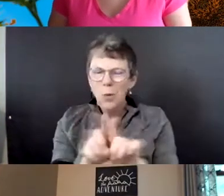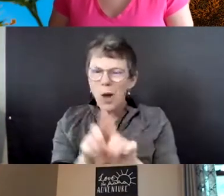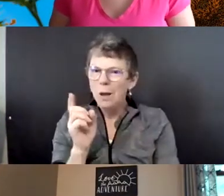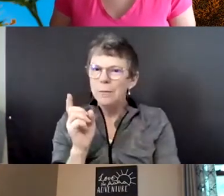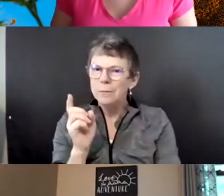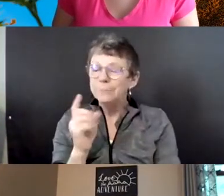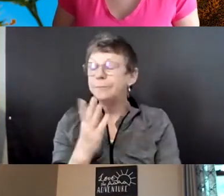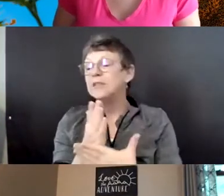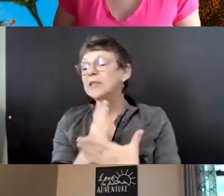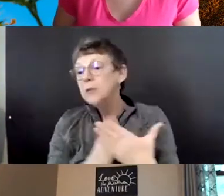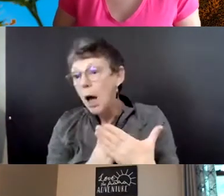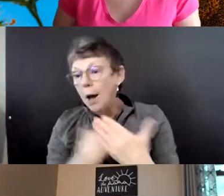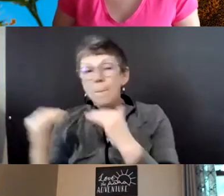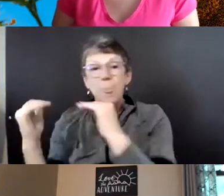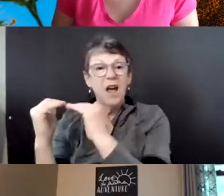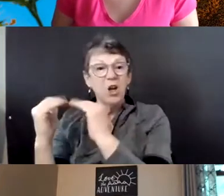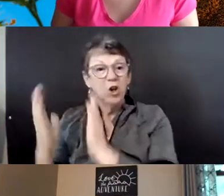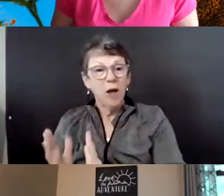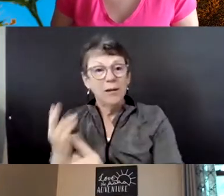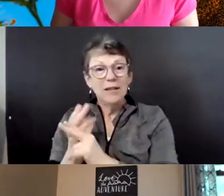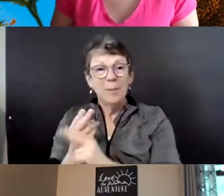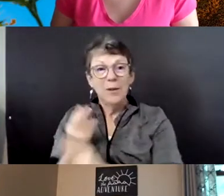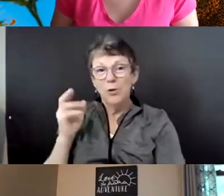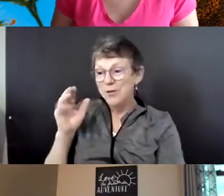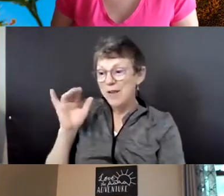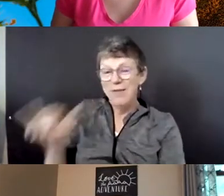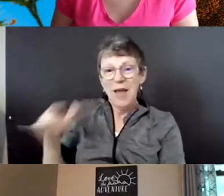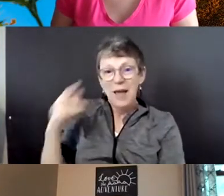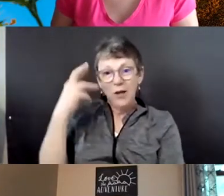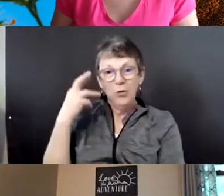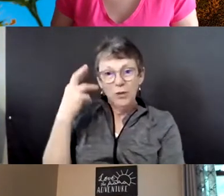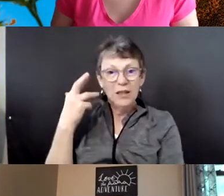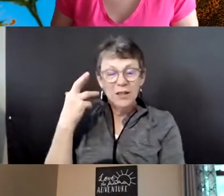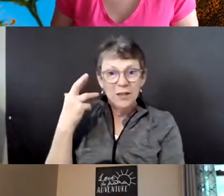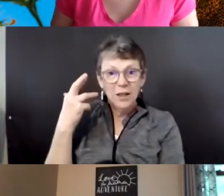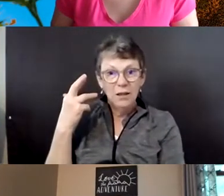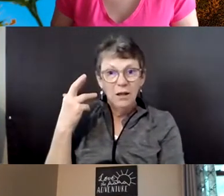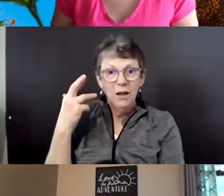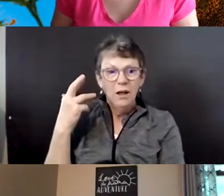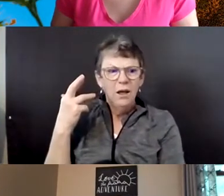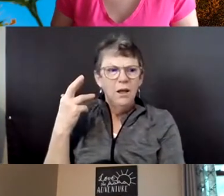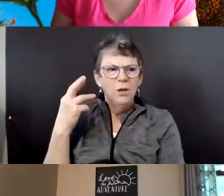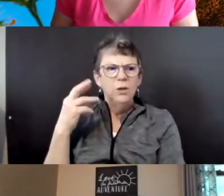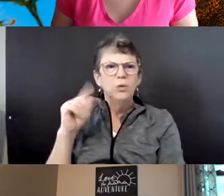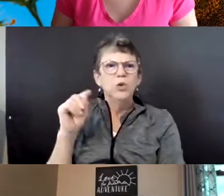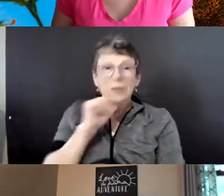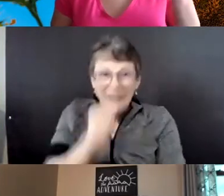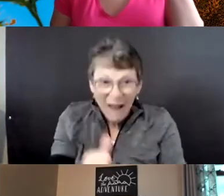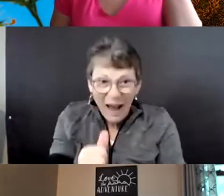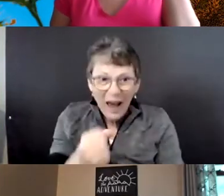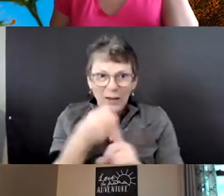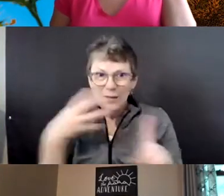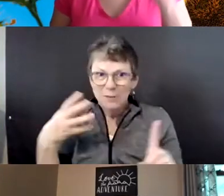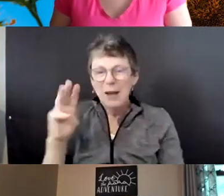our colleagues have used that as a reason why not to expand Medicaid. And I think they're just, trying to put